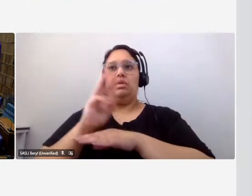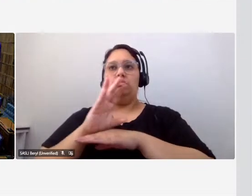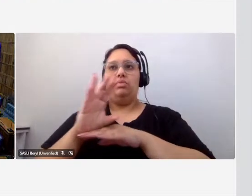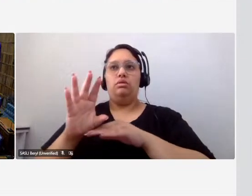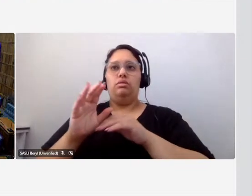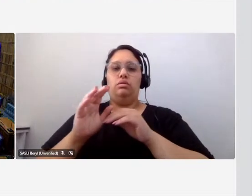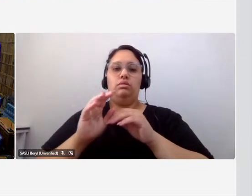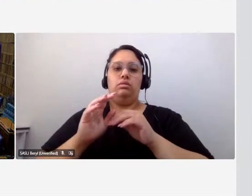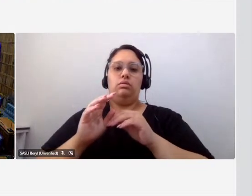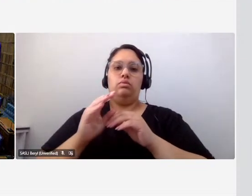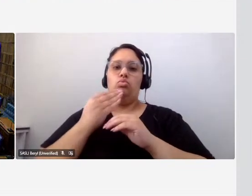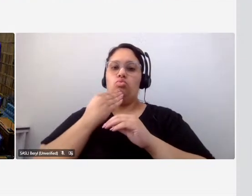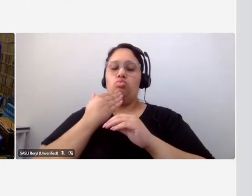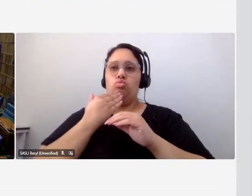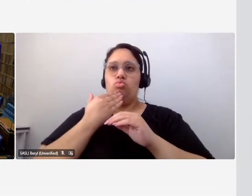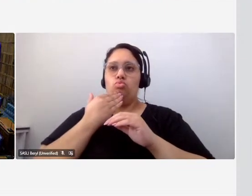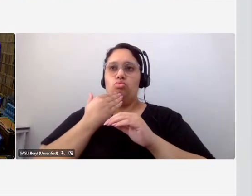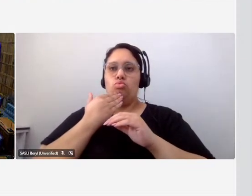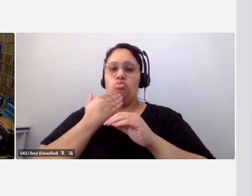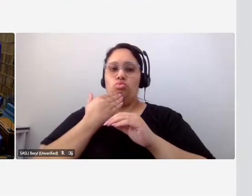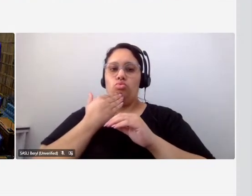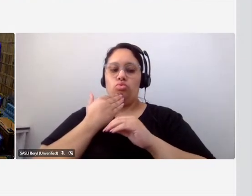hotel?